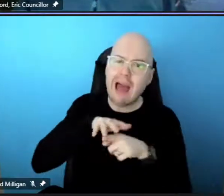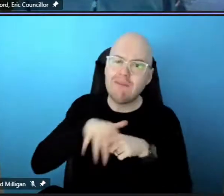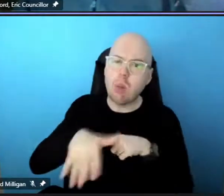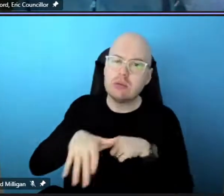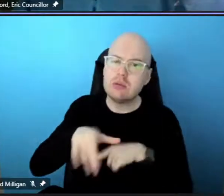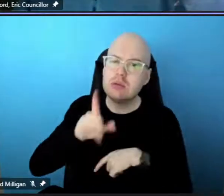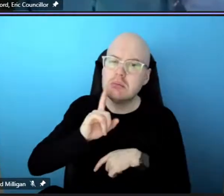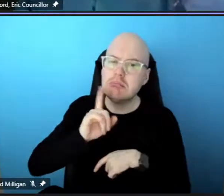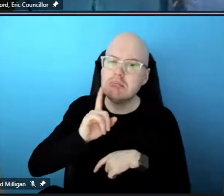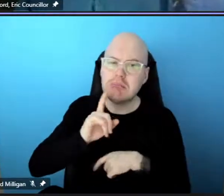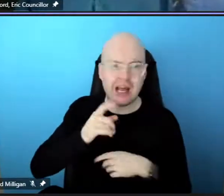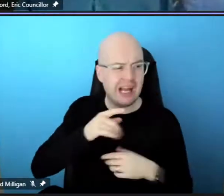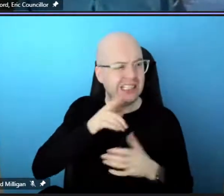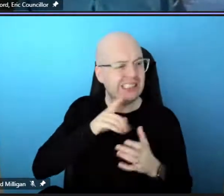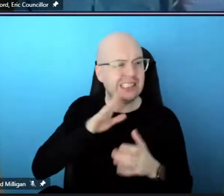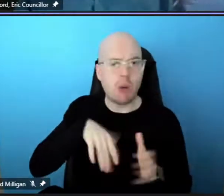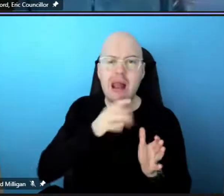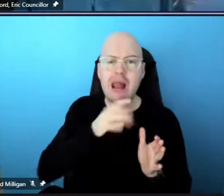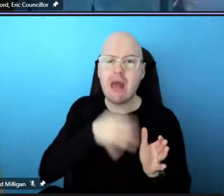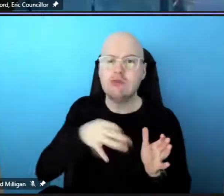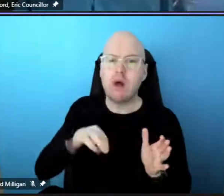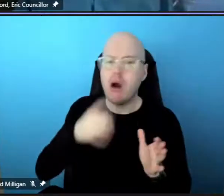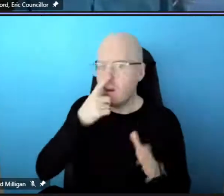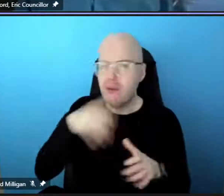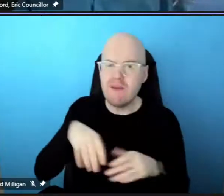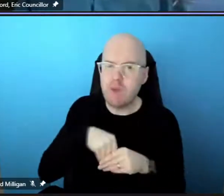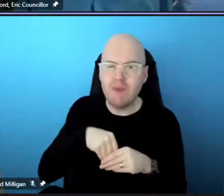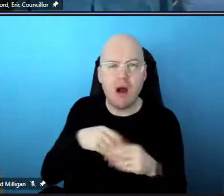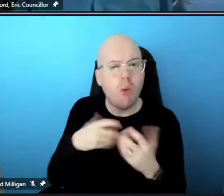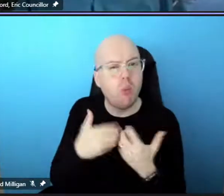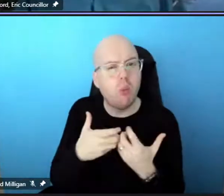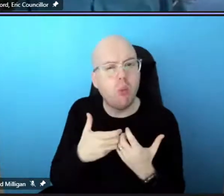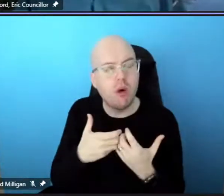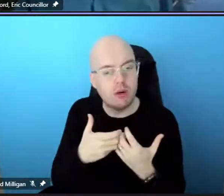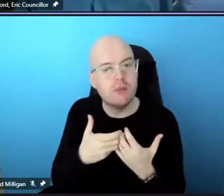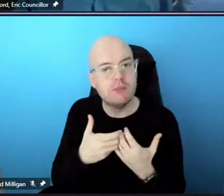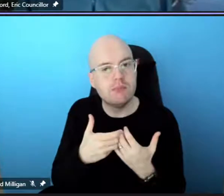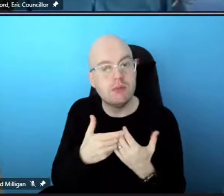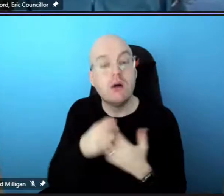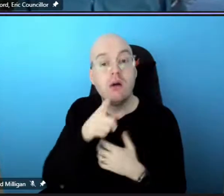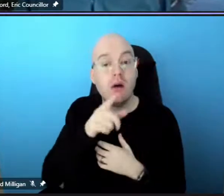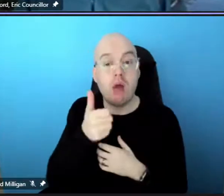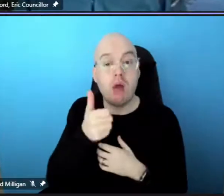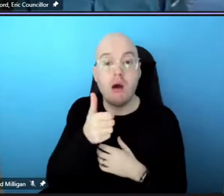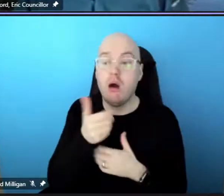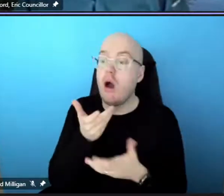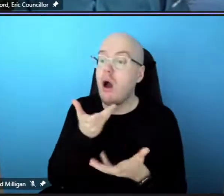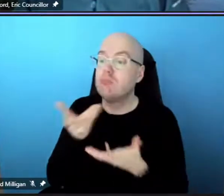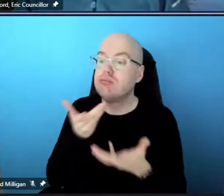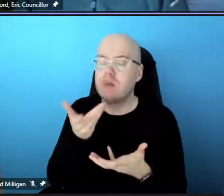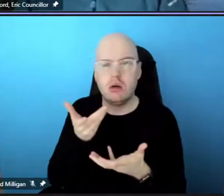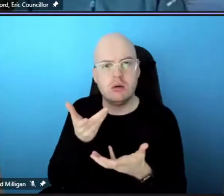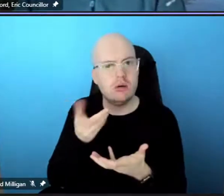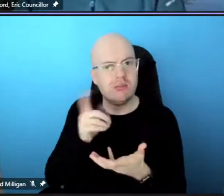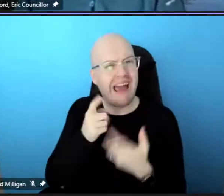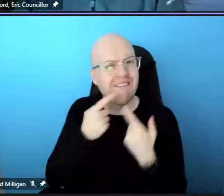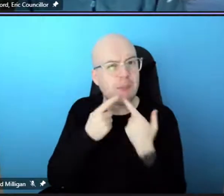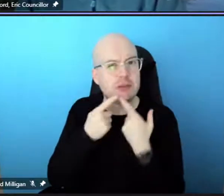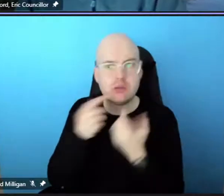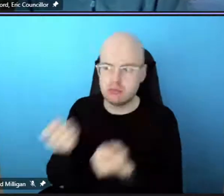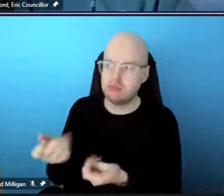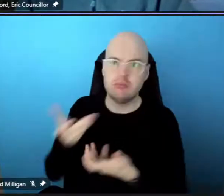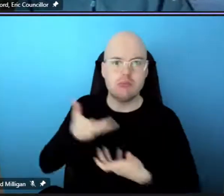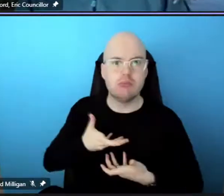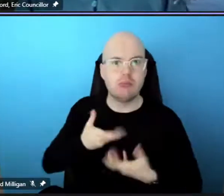done, and how that will be reported back to us on our committee to get an